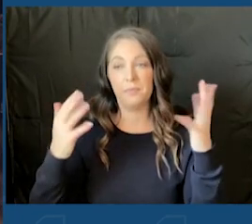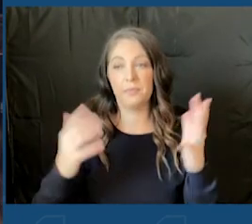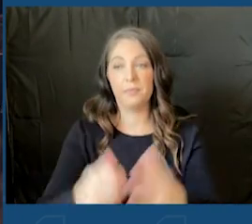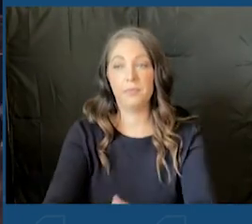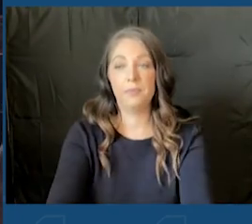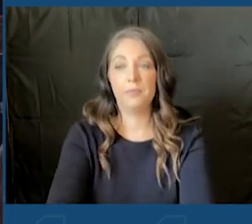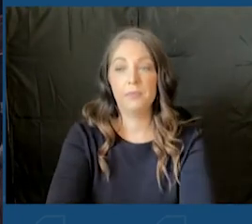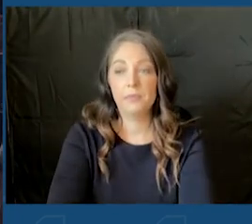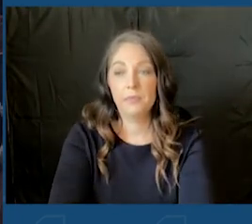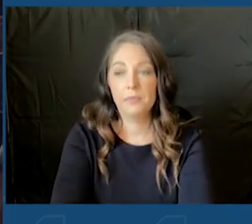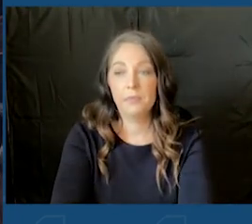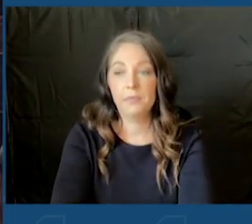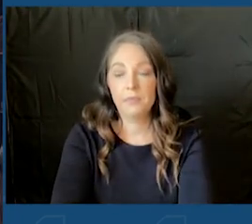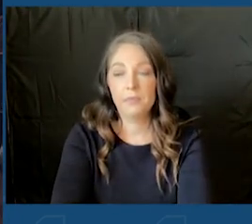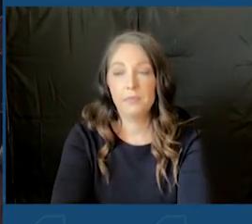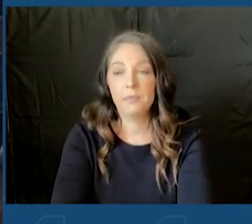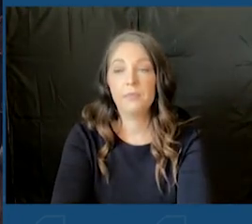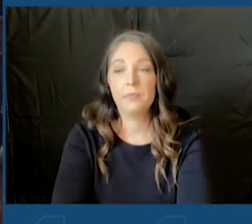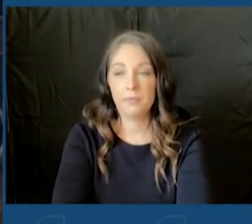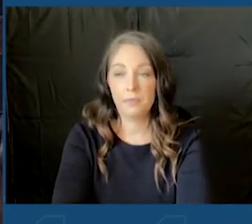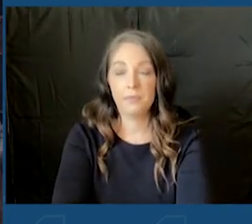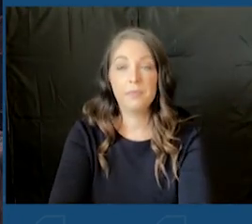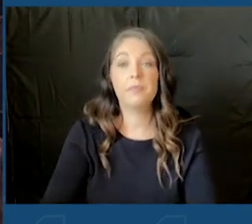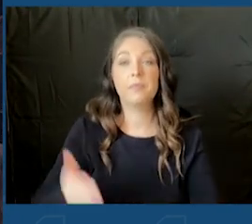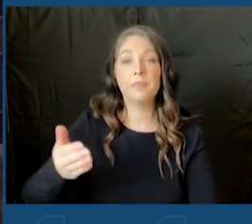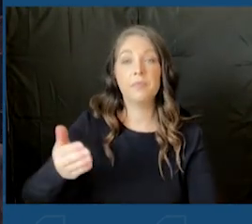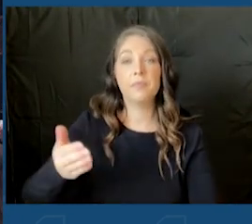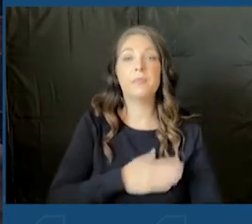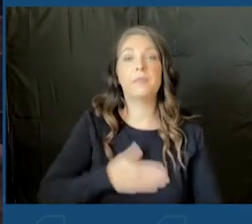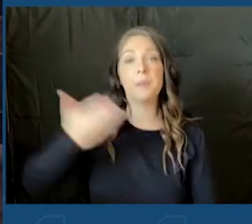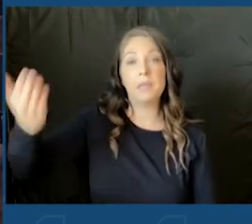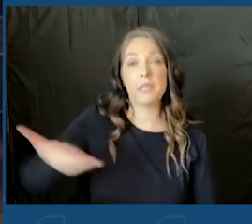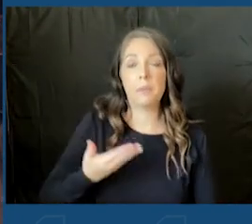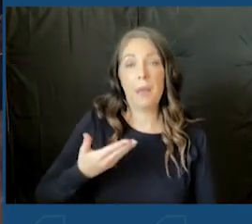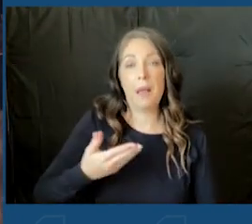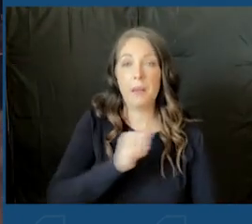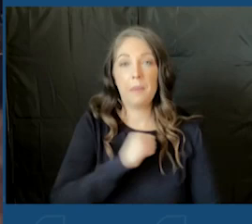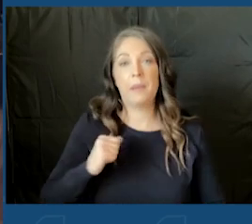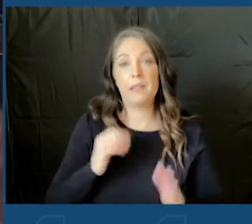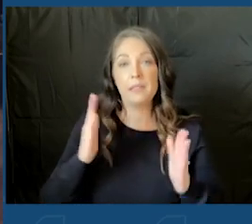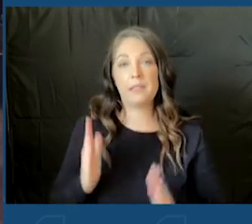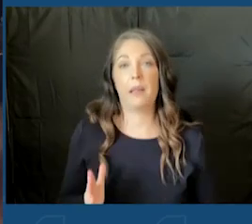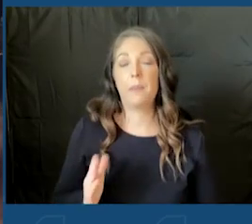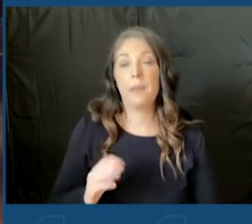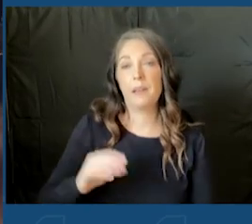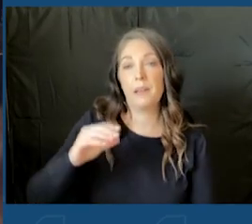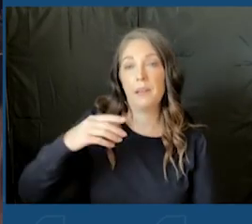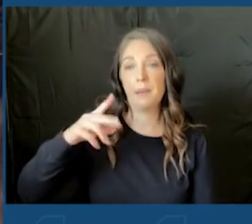Please welcome to the podium Assemblymember Pat Fahey.